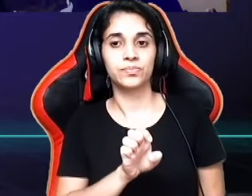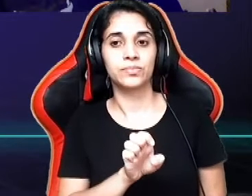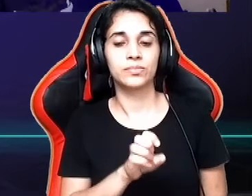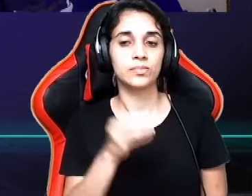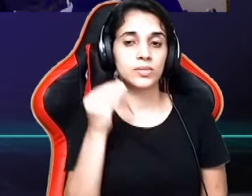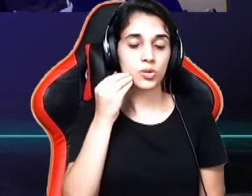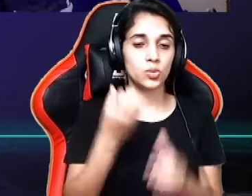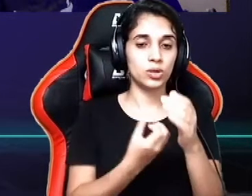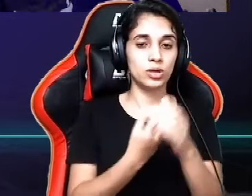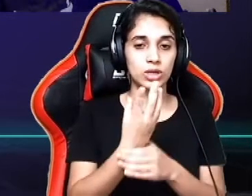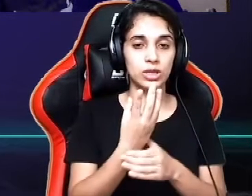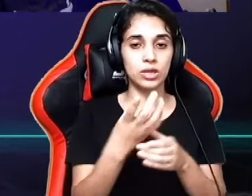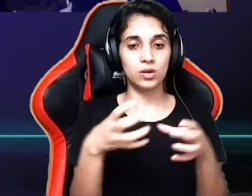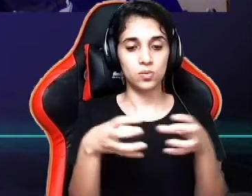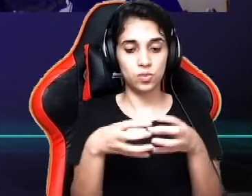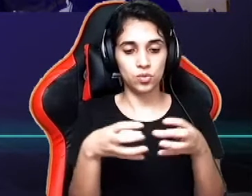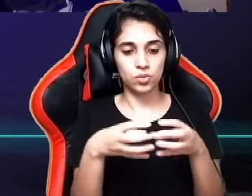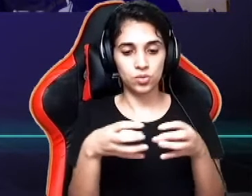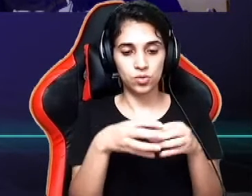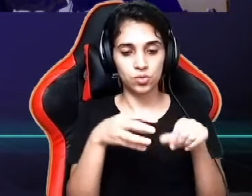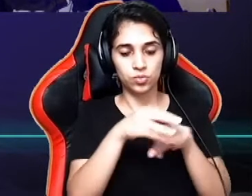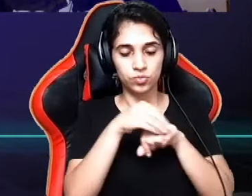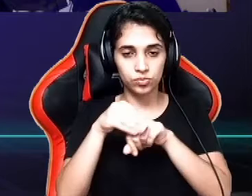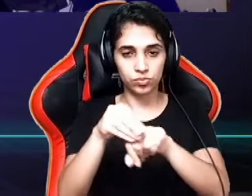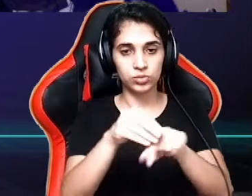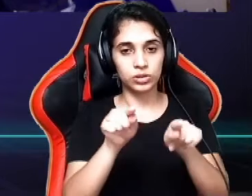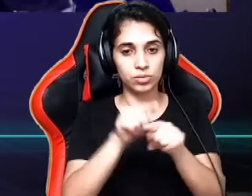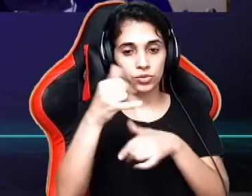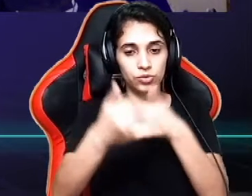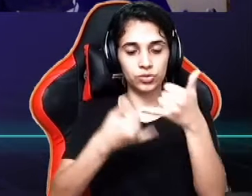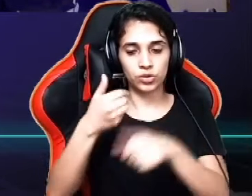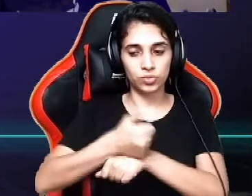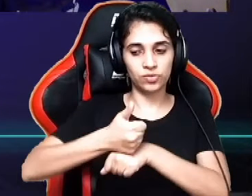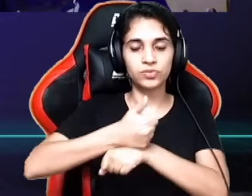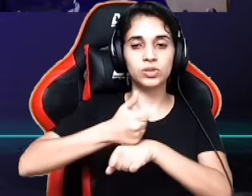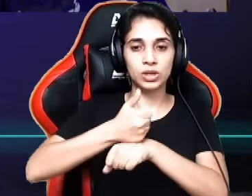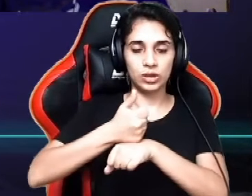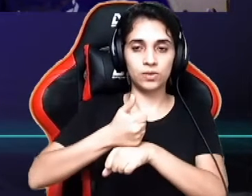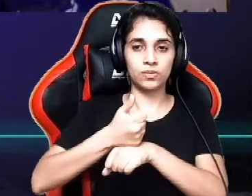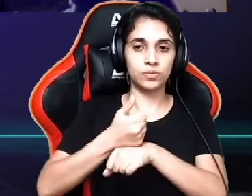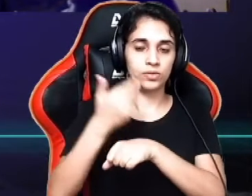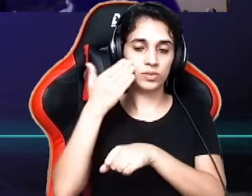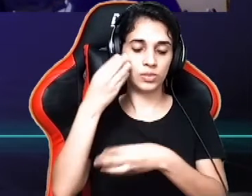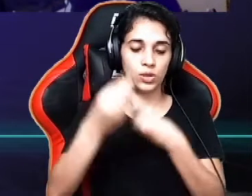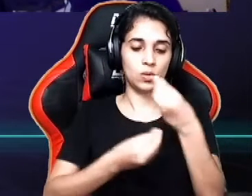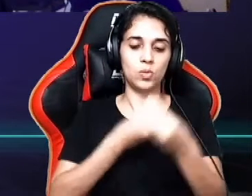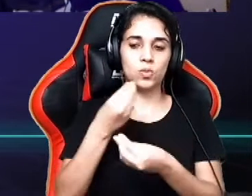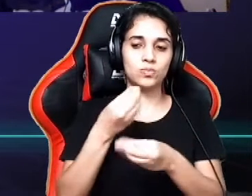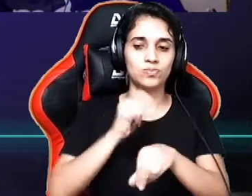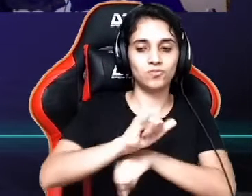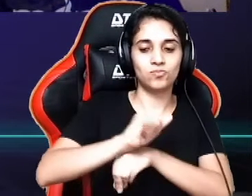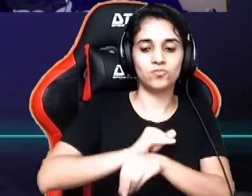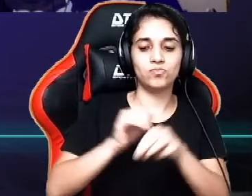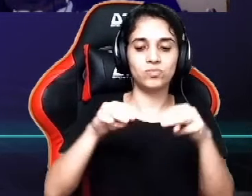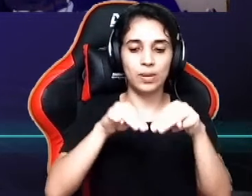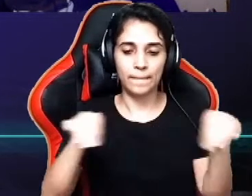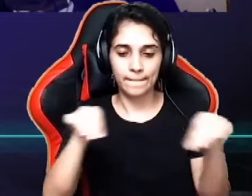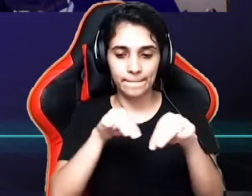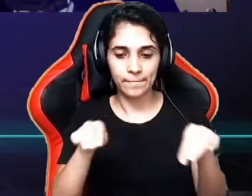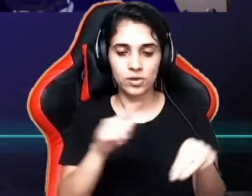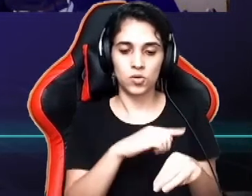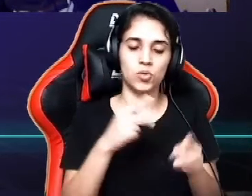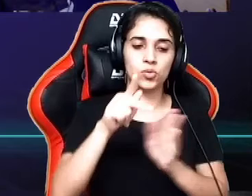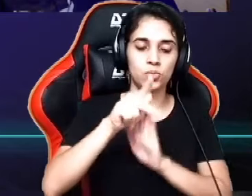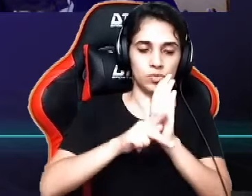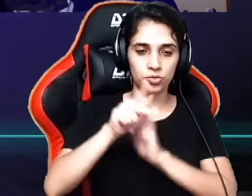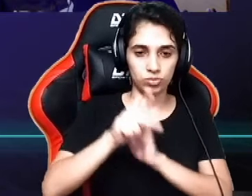game specifically. We decided to put together a content creator and pro players team as if it were a marketing